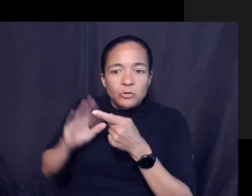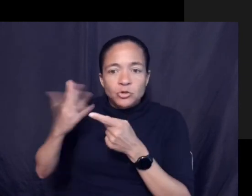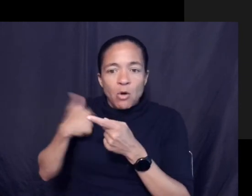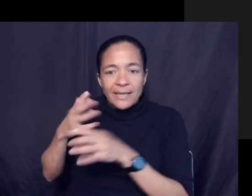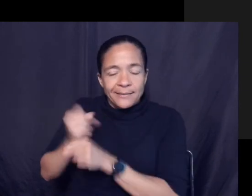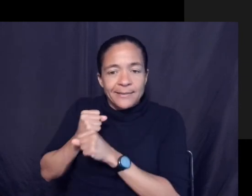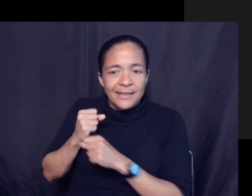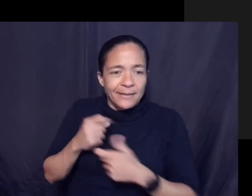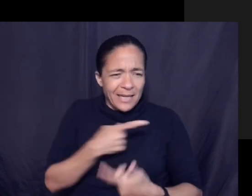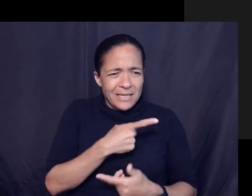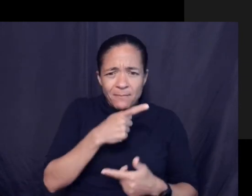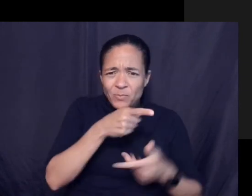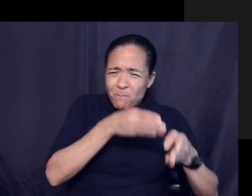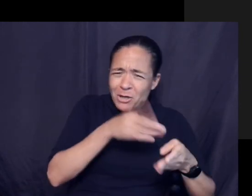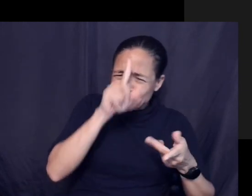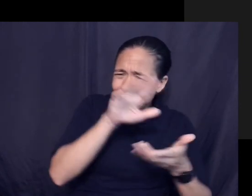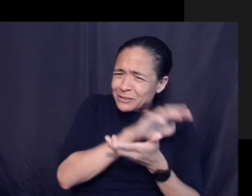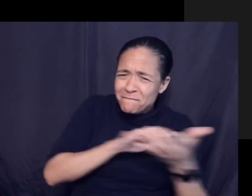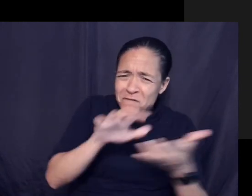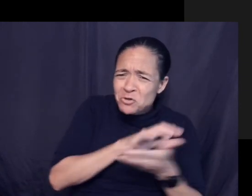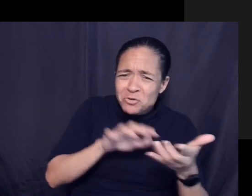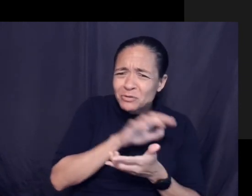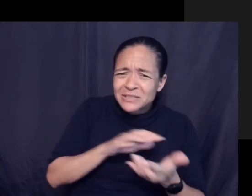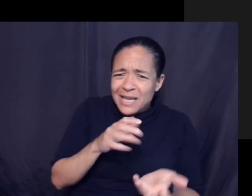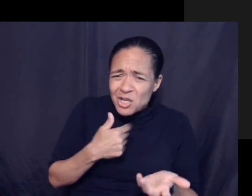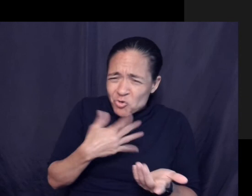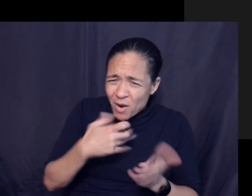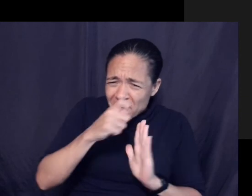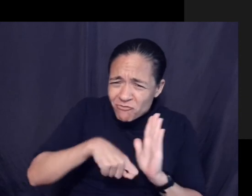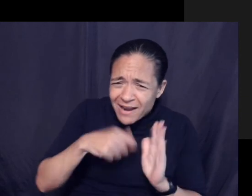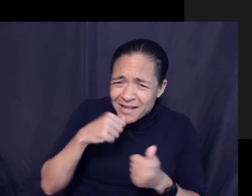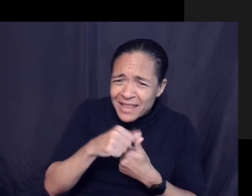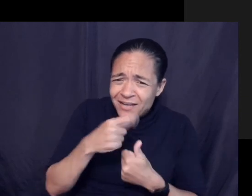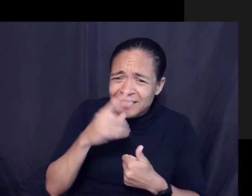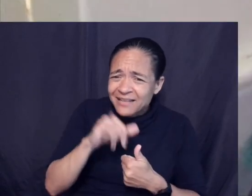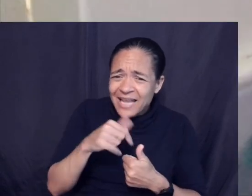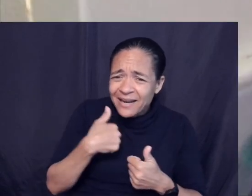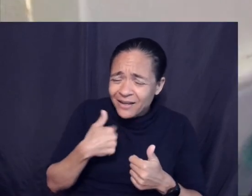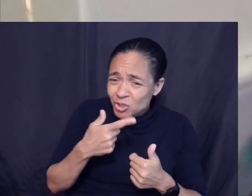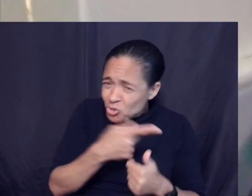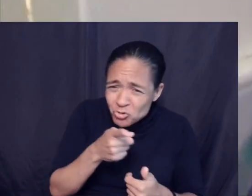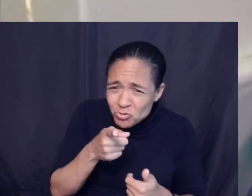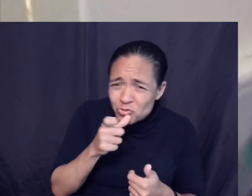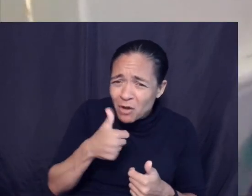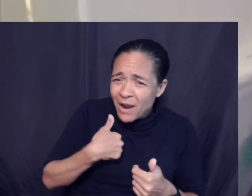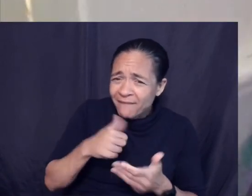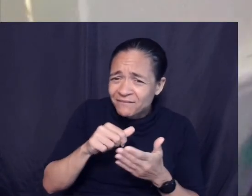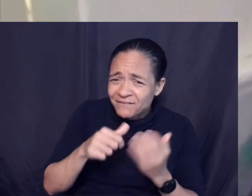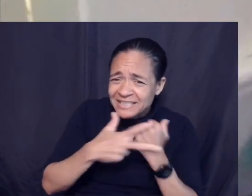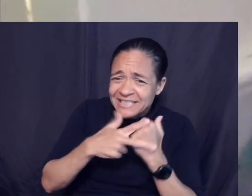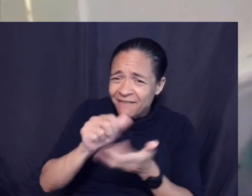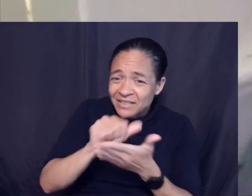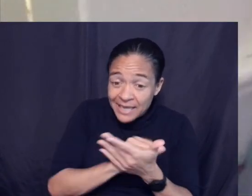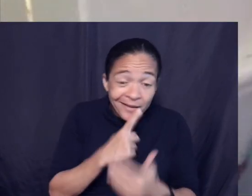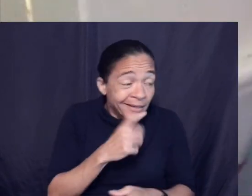so confused. And they're like, what you want a letter saying you don't have a savings account? And I was like, yes, I need a letter saying